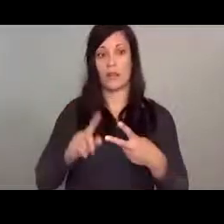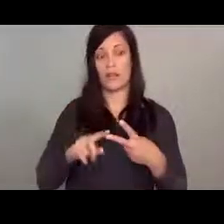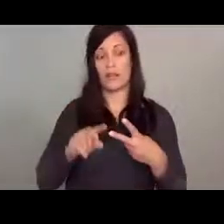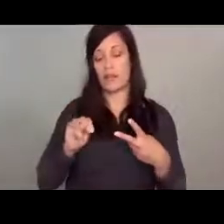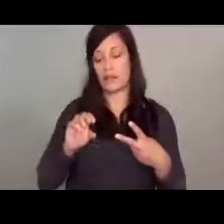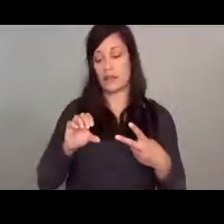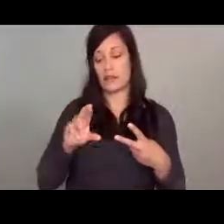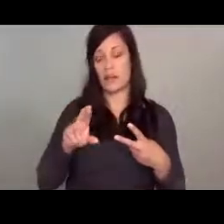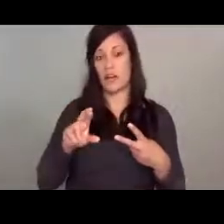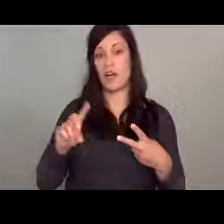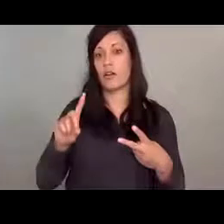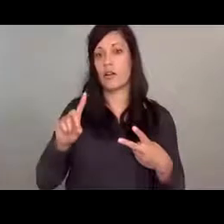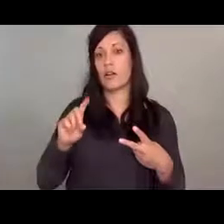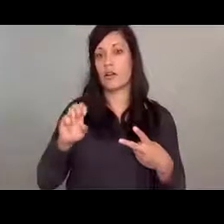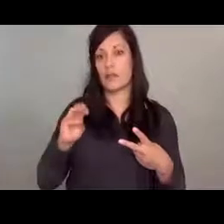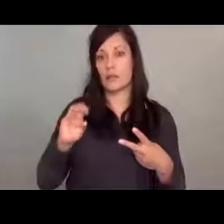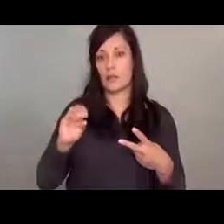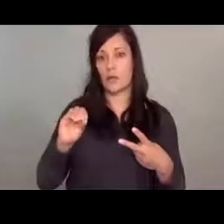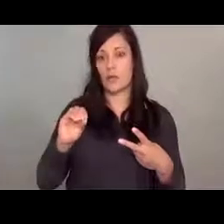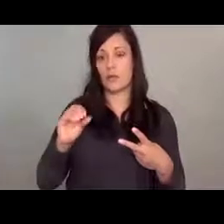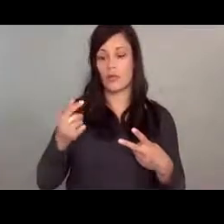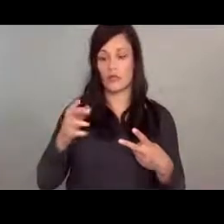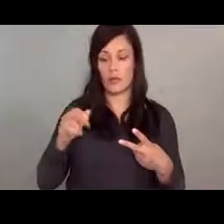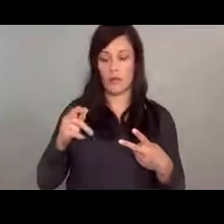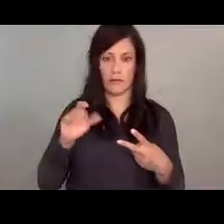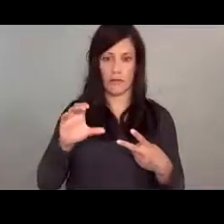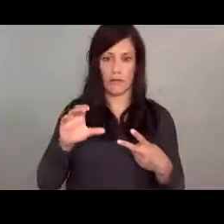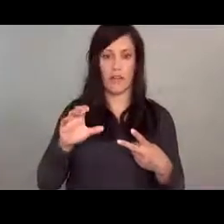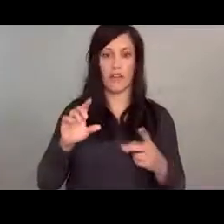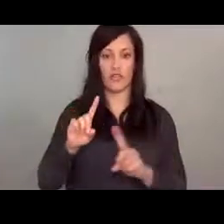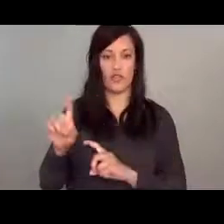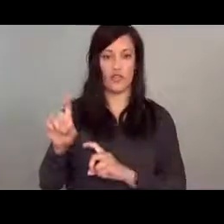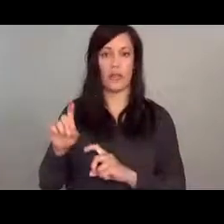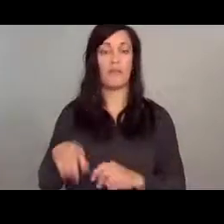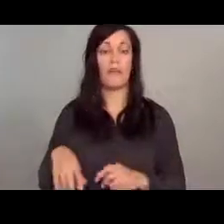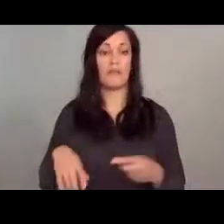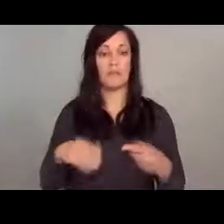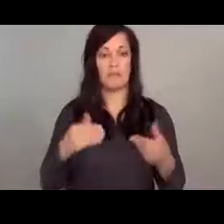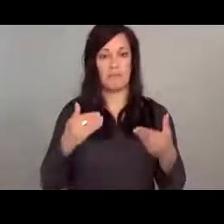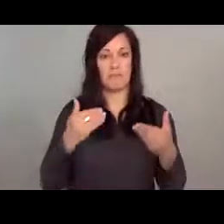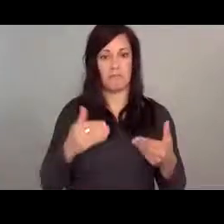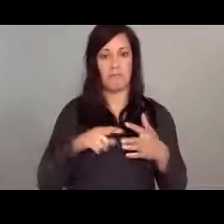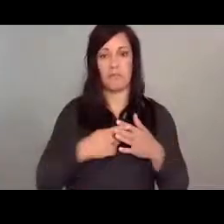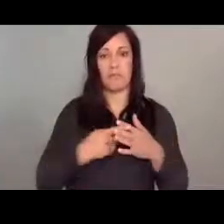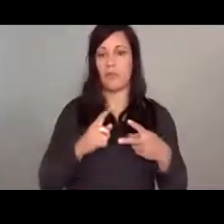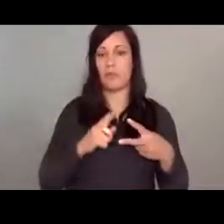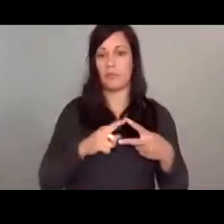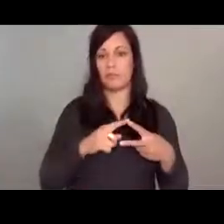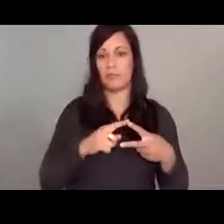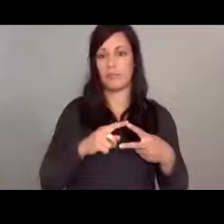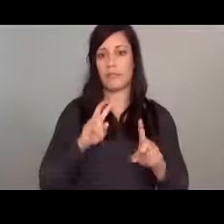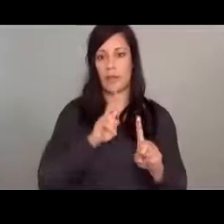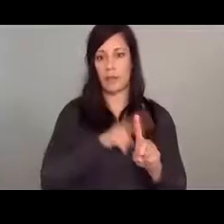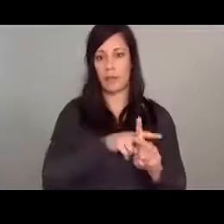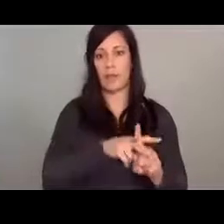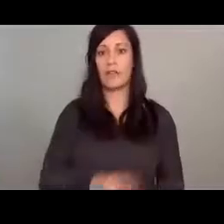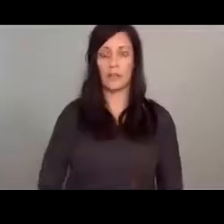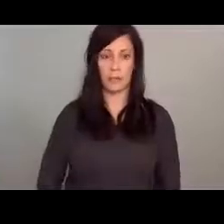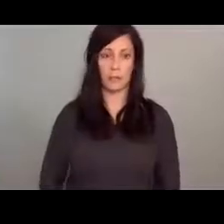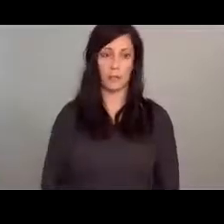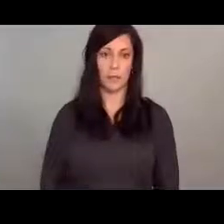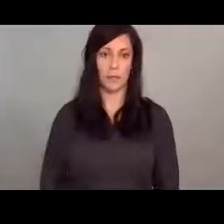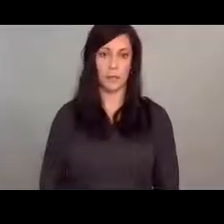NCR demographics survey. And for here, we're going to start with the application.